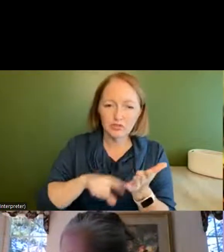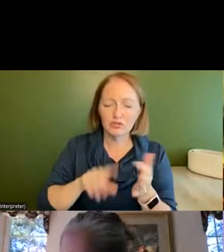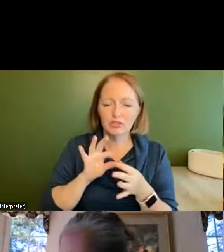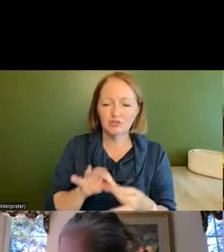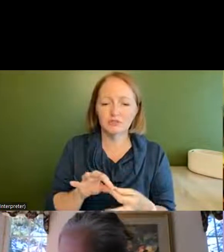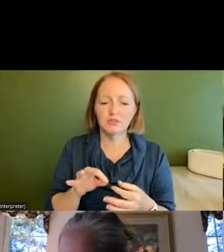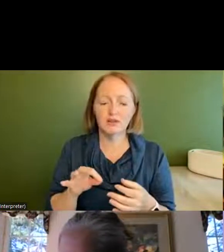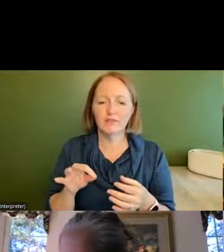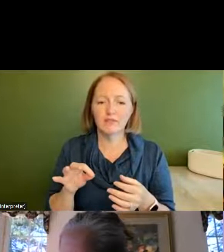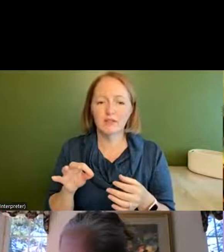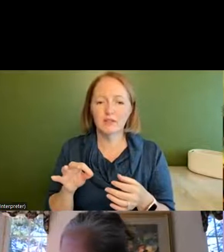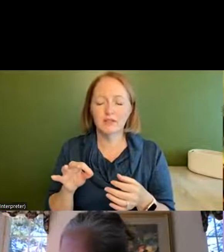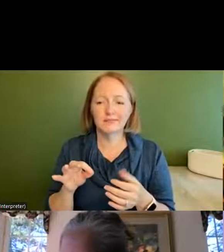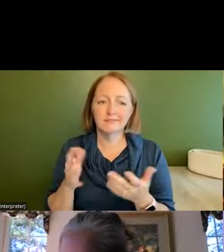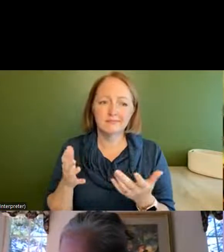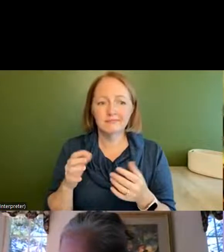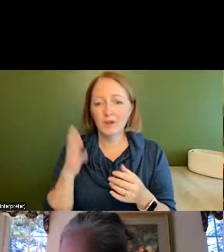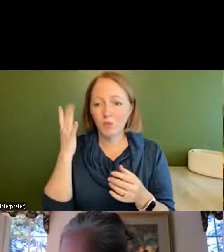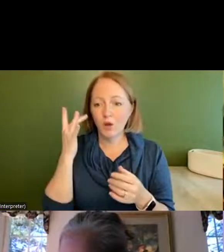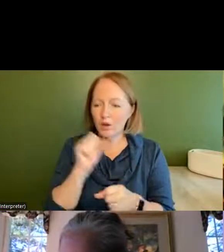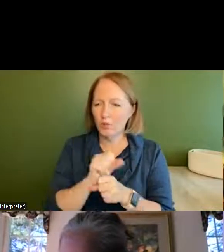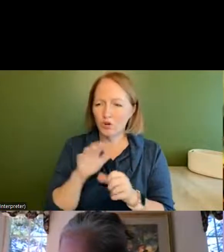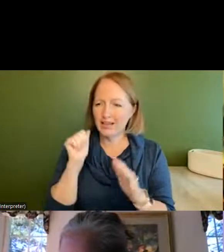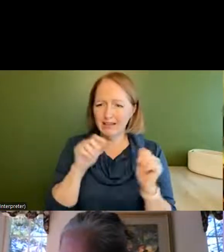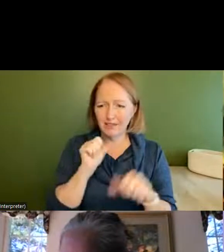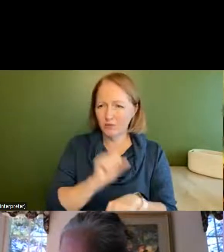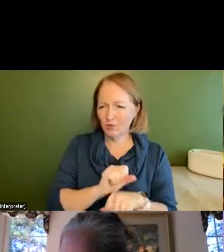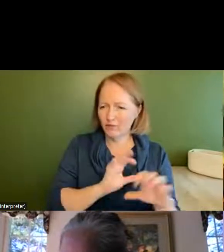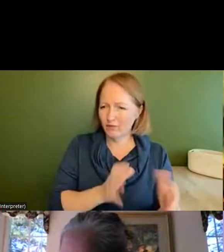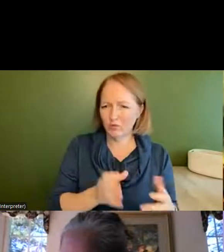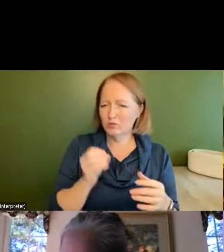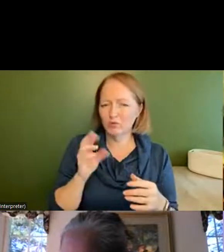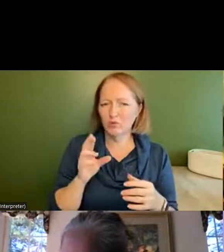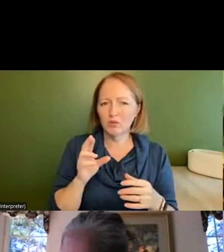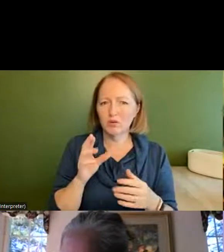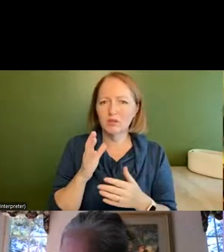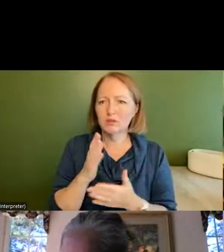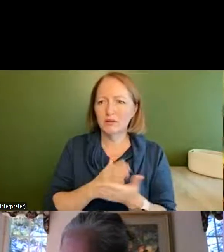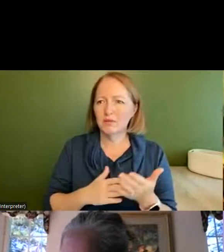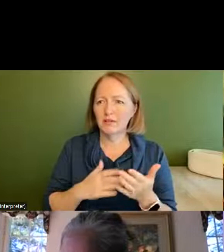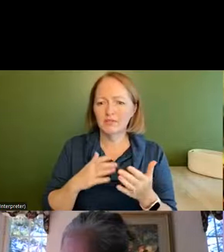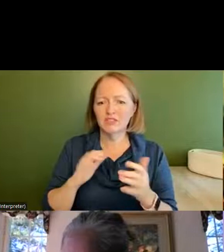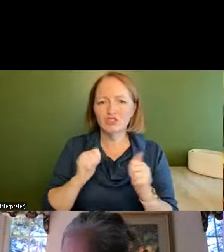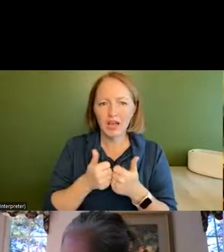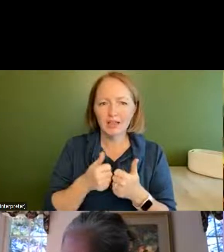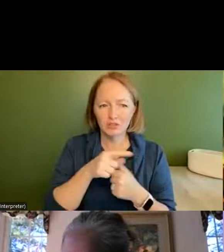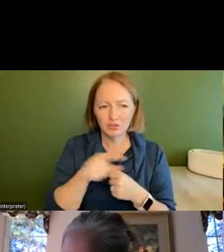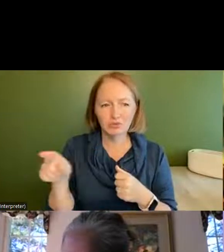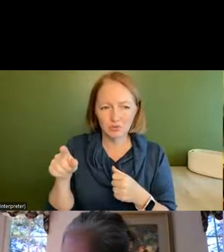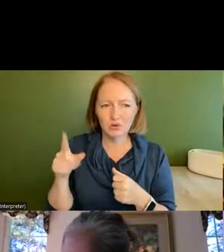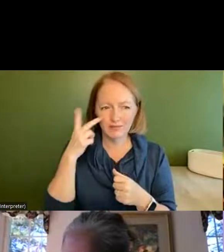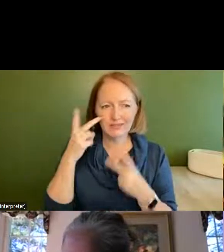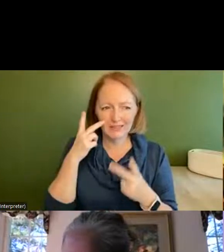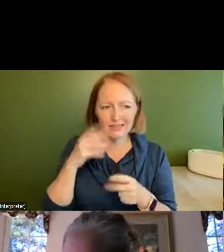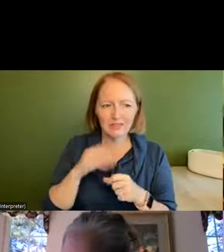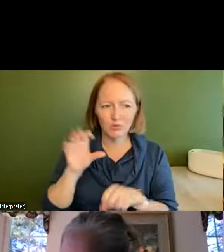terms of why workers are leaving the workforce, or some of the challenges that you have seen